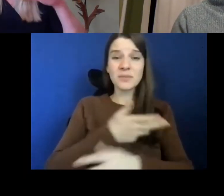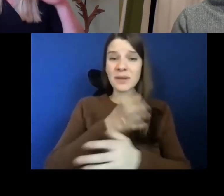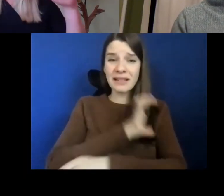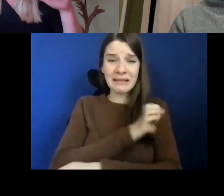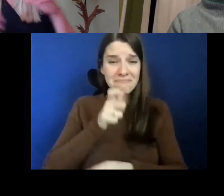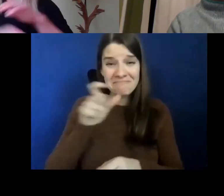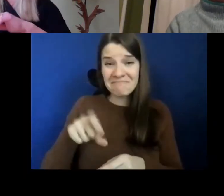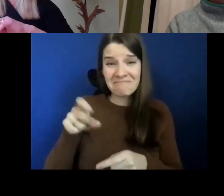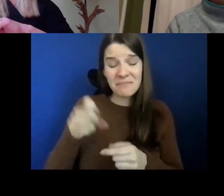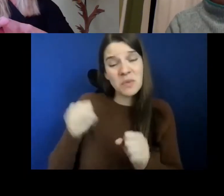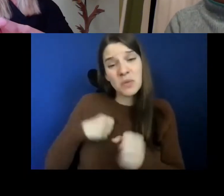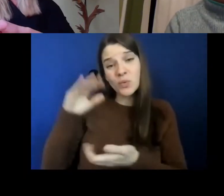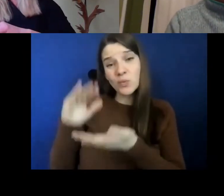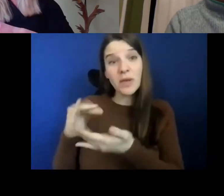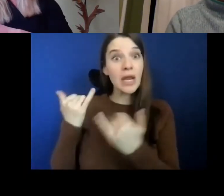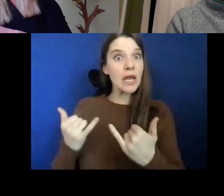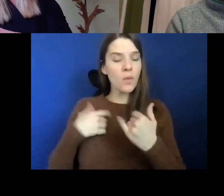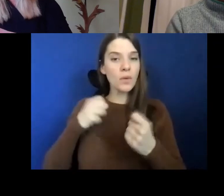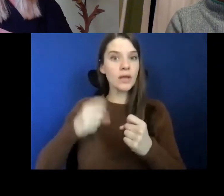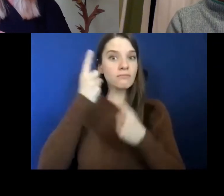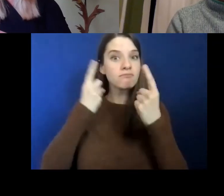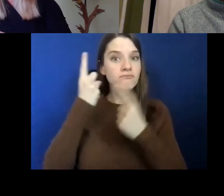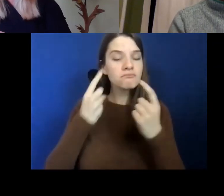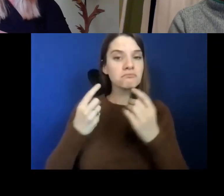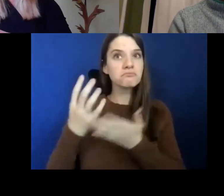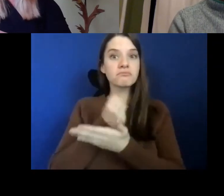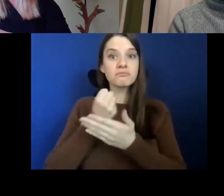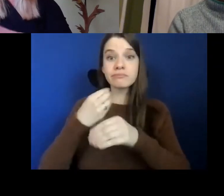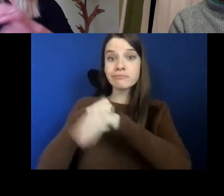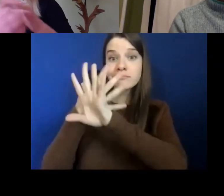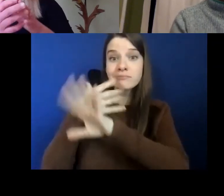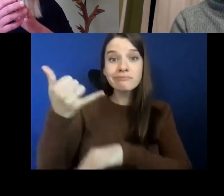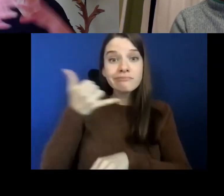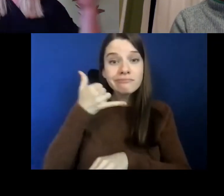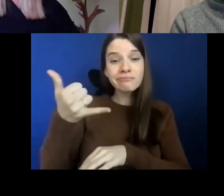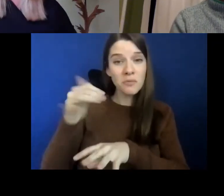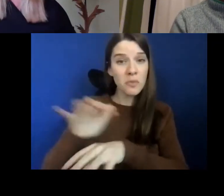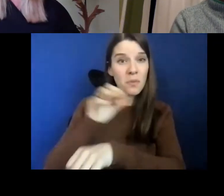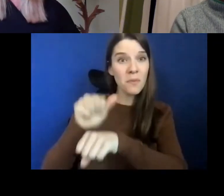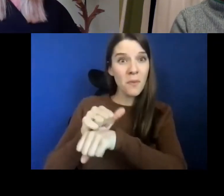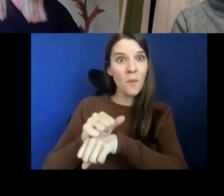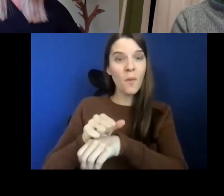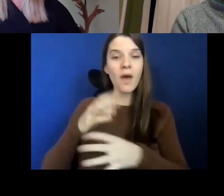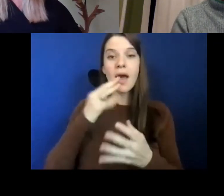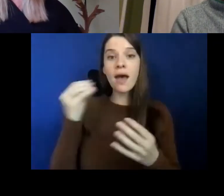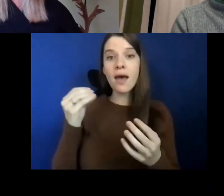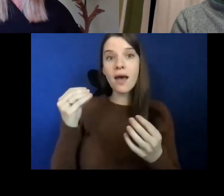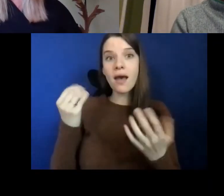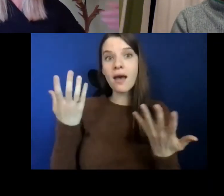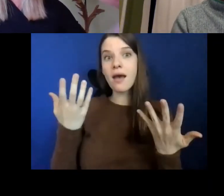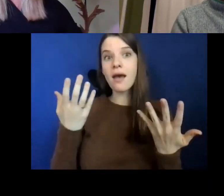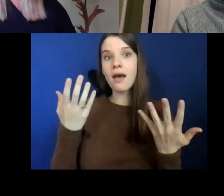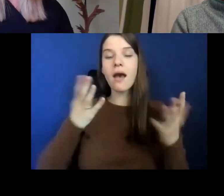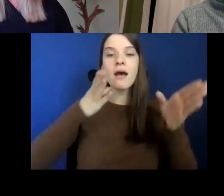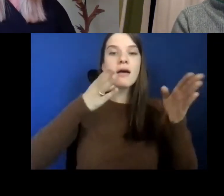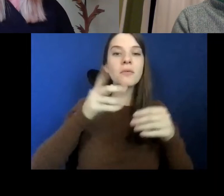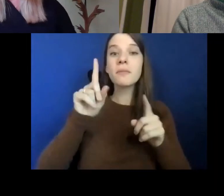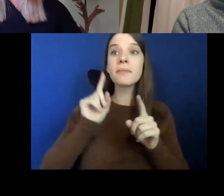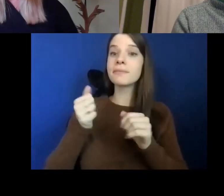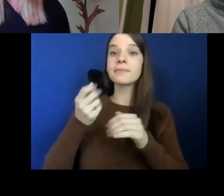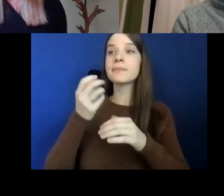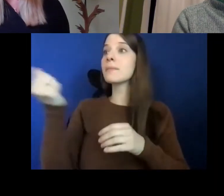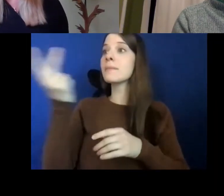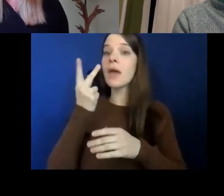can think more about the use of telehealth versus spacing out returns to the hospital and